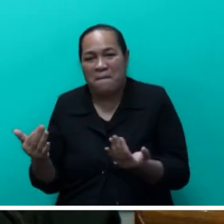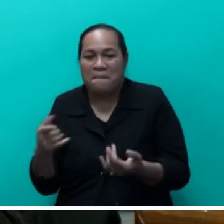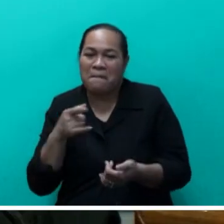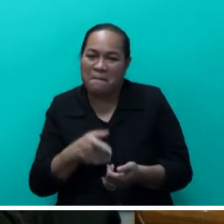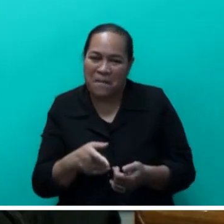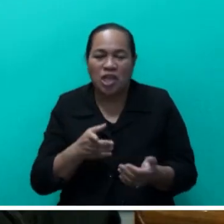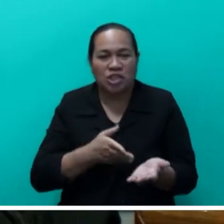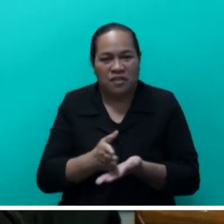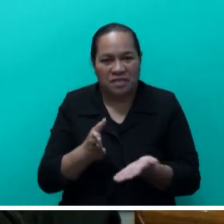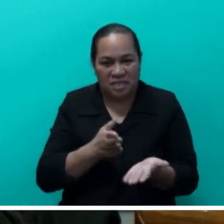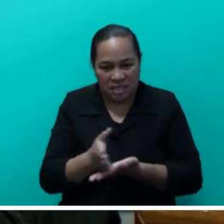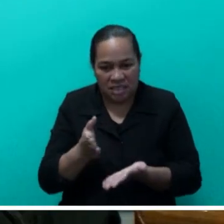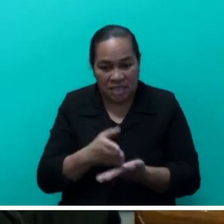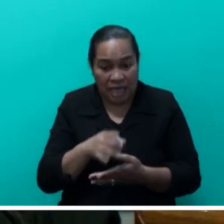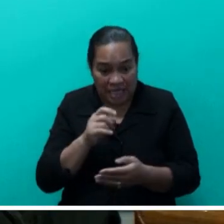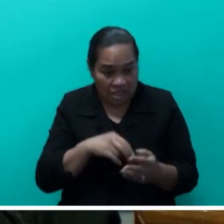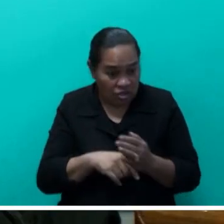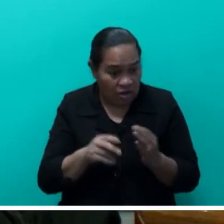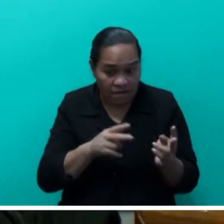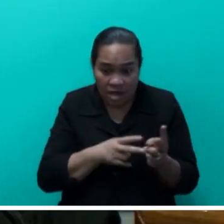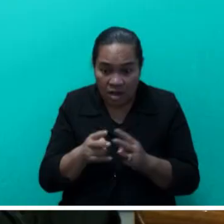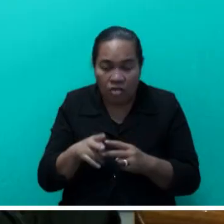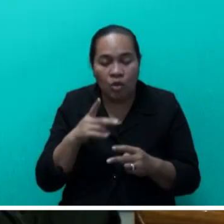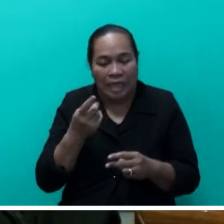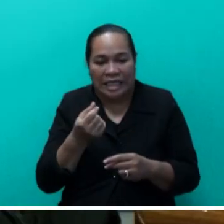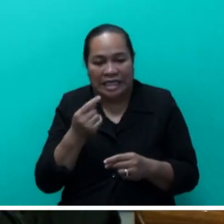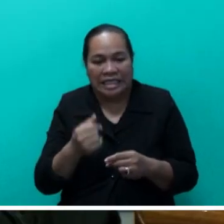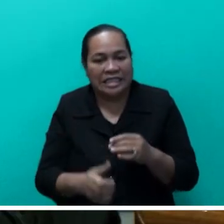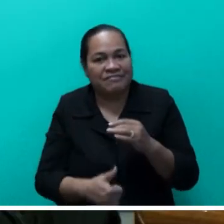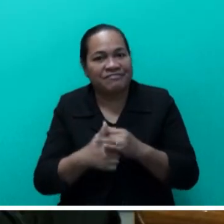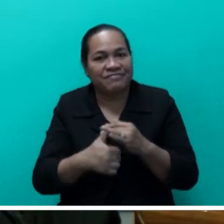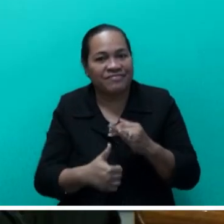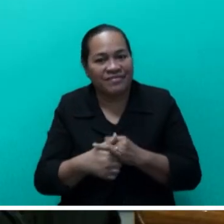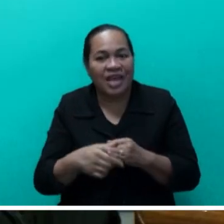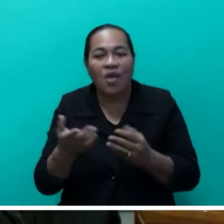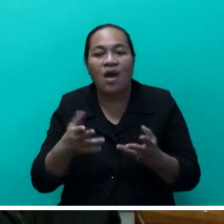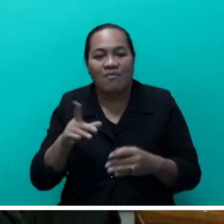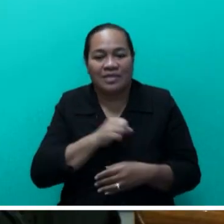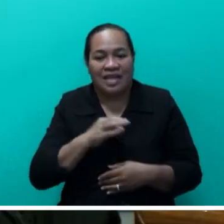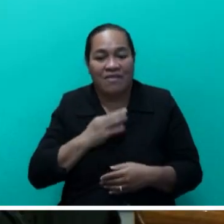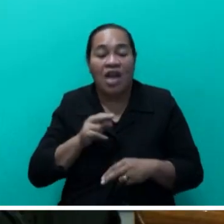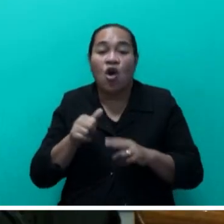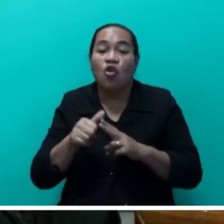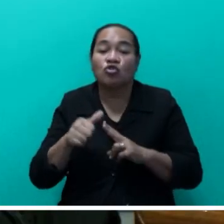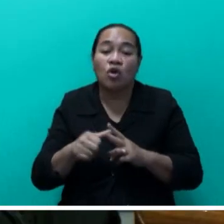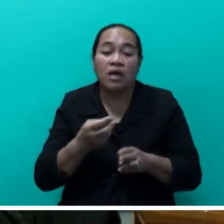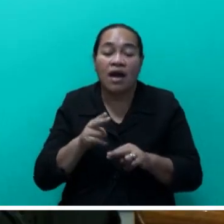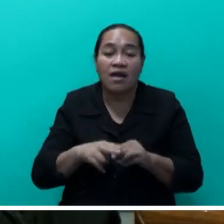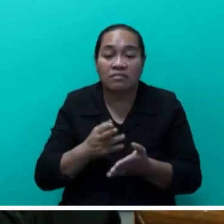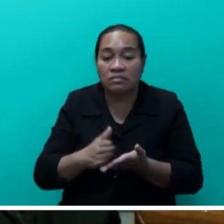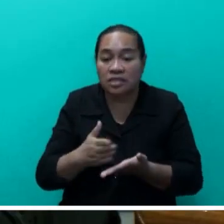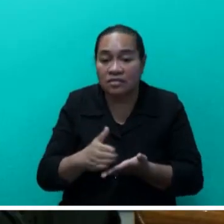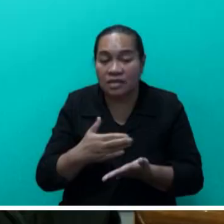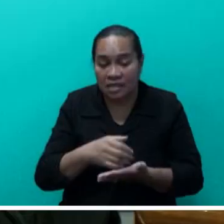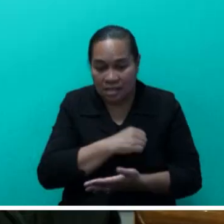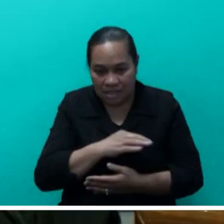In each village, residents eagerly lined up to access services from BDM officers and FNPF staff, who helped print ID cards and